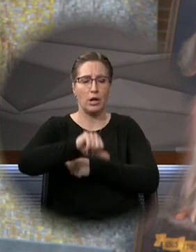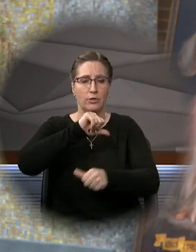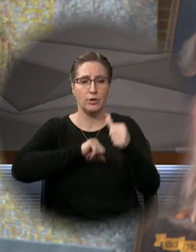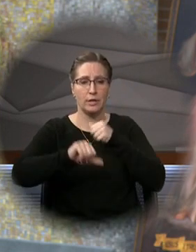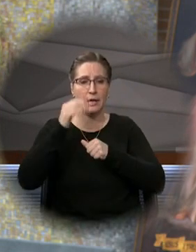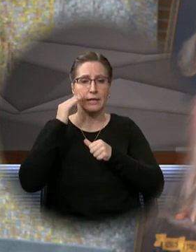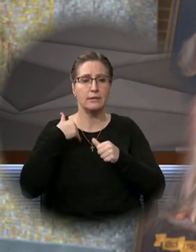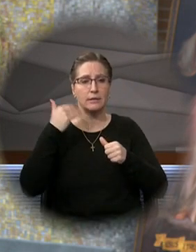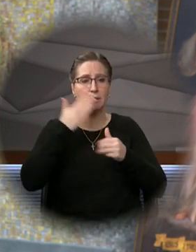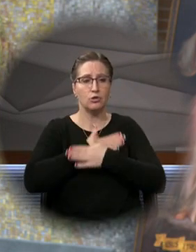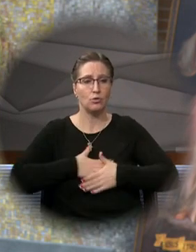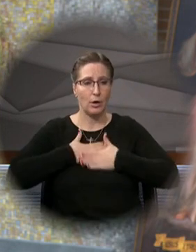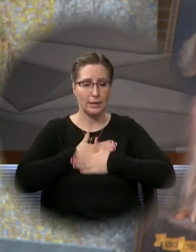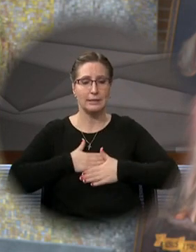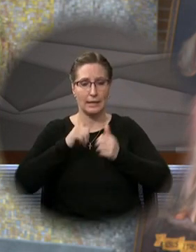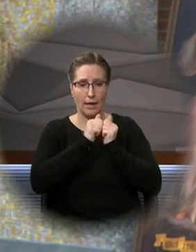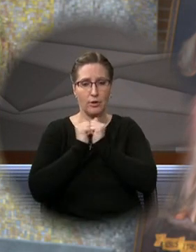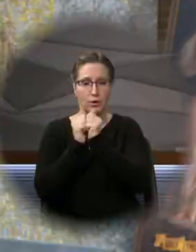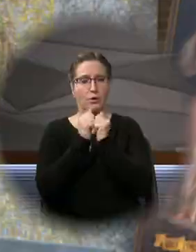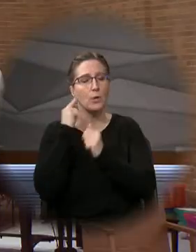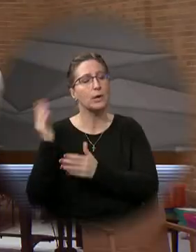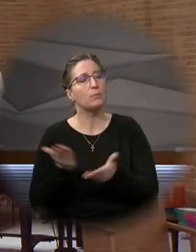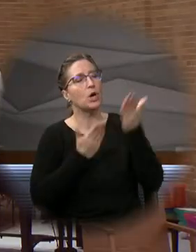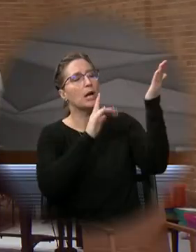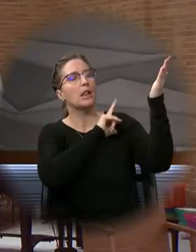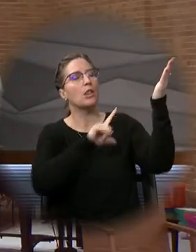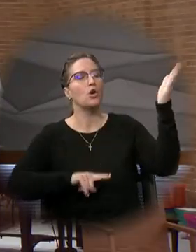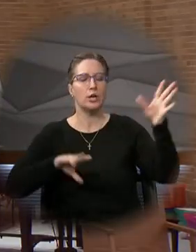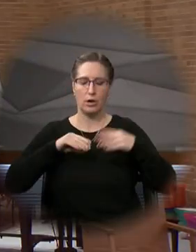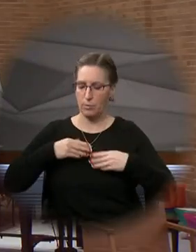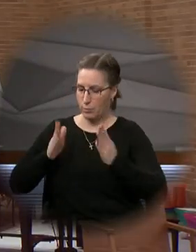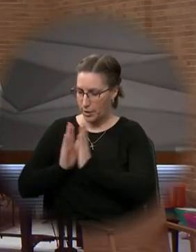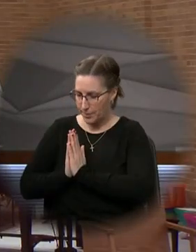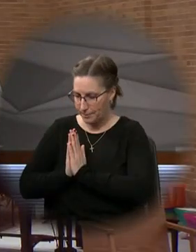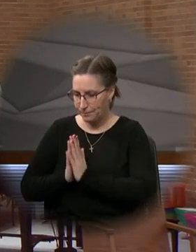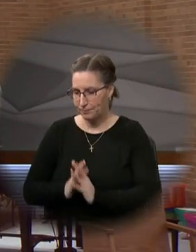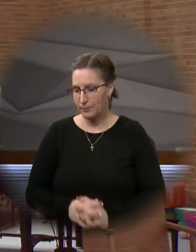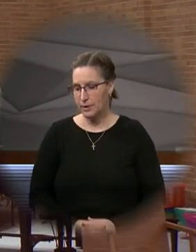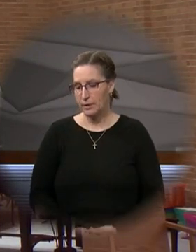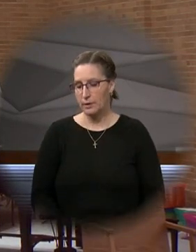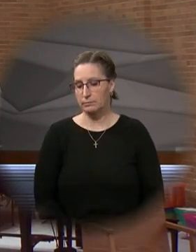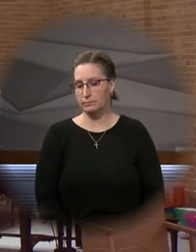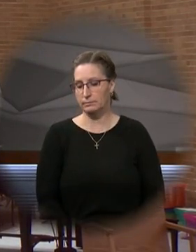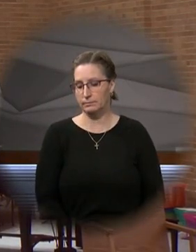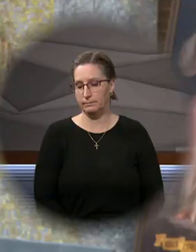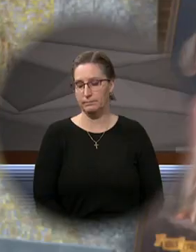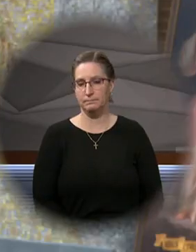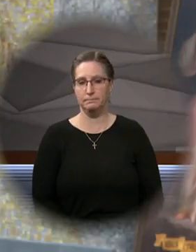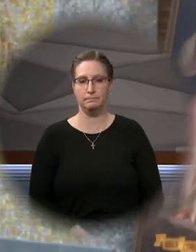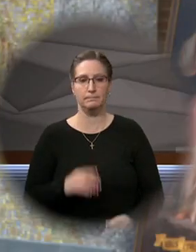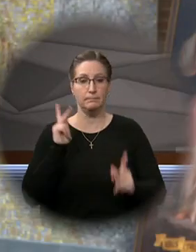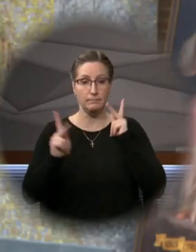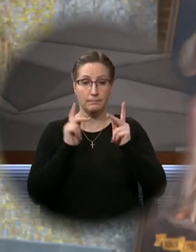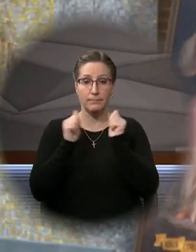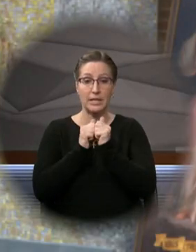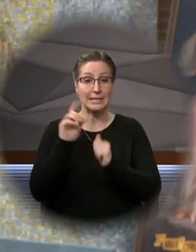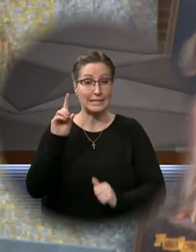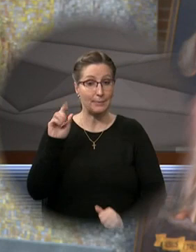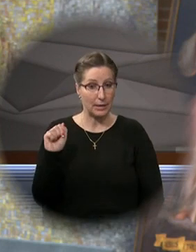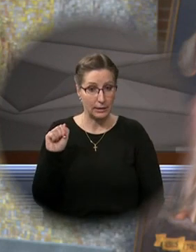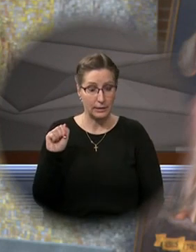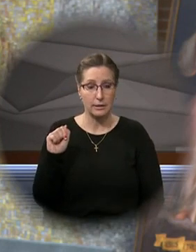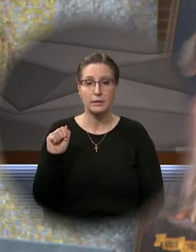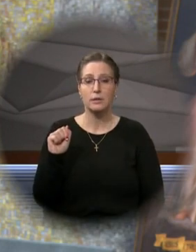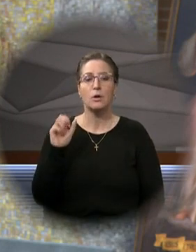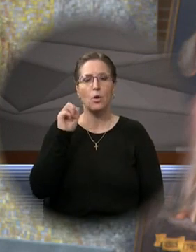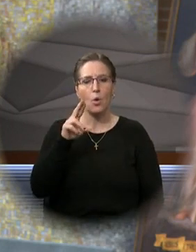family feast, we pray to the Lord. Lord, hear our prayer. That persons with disabilities